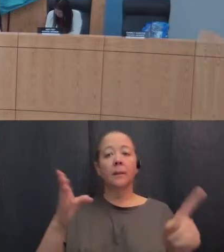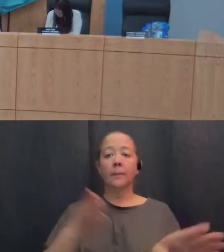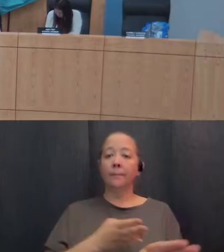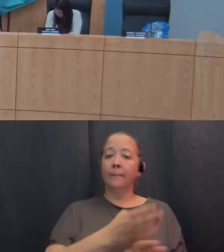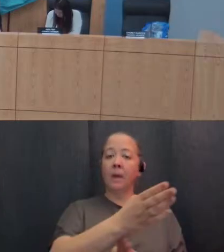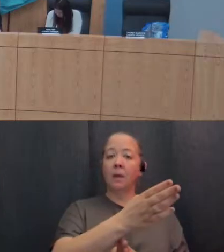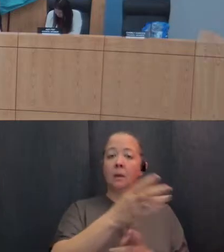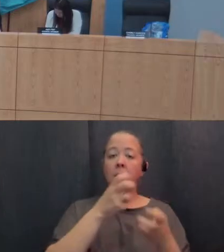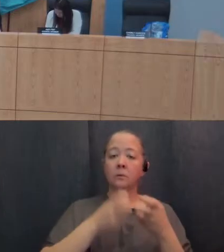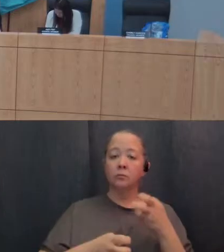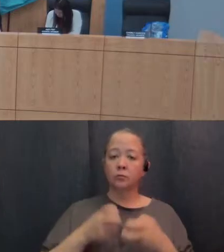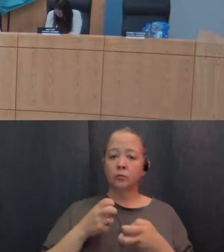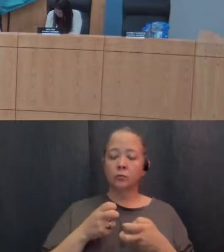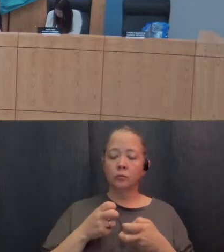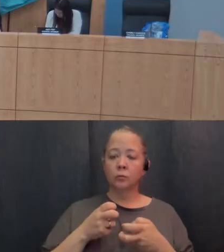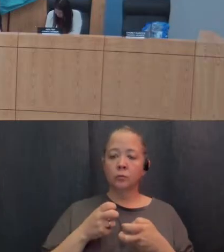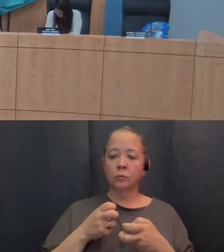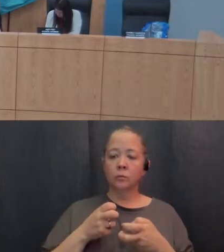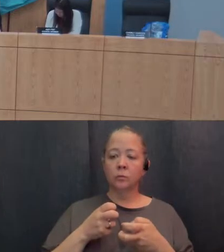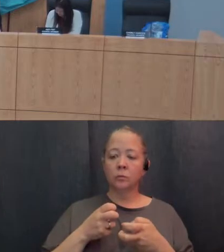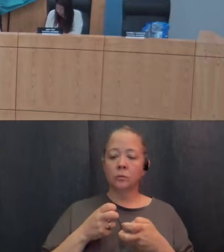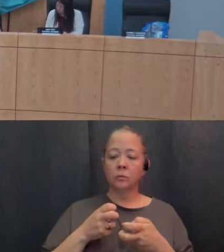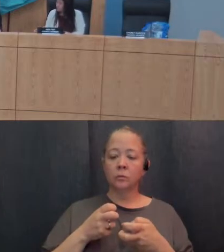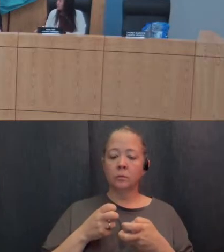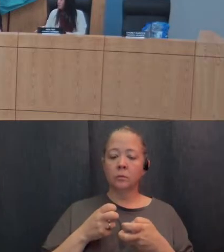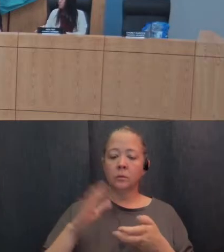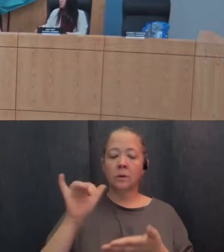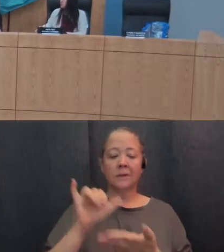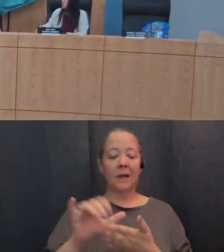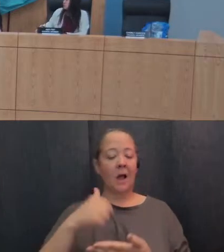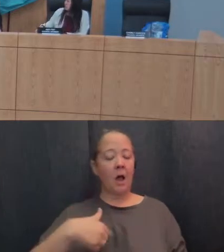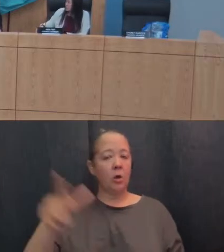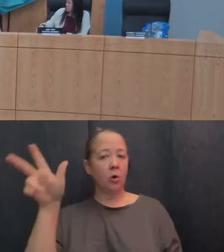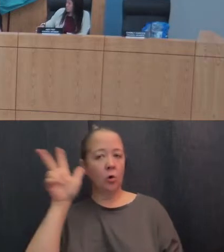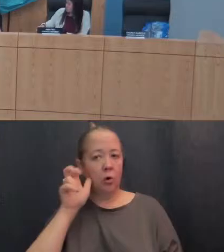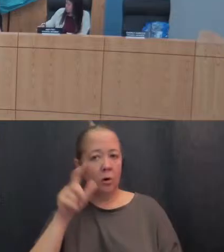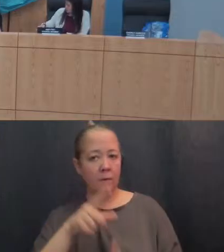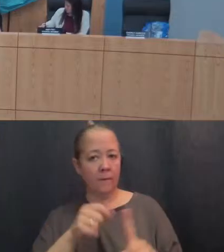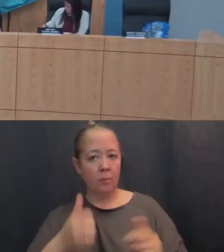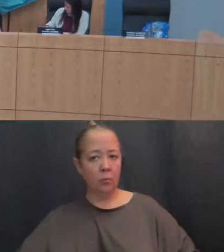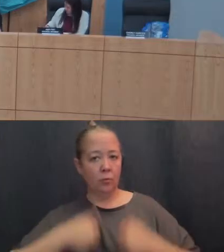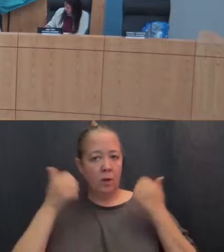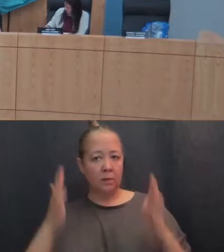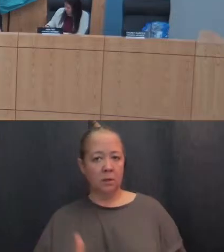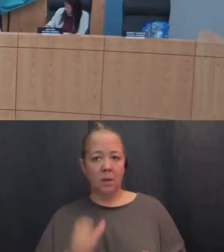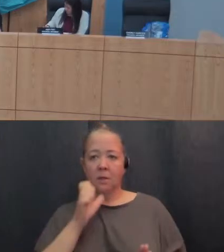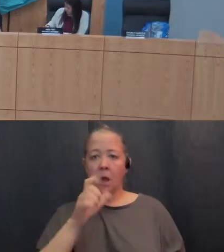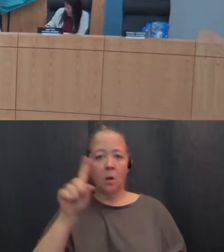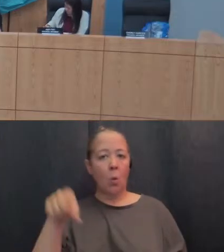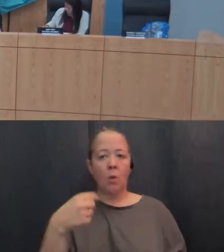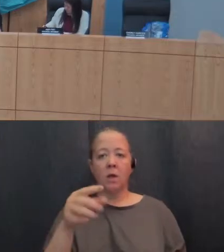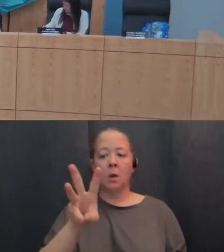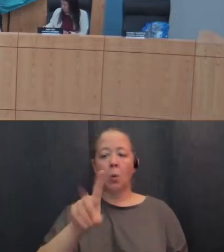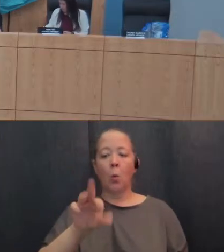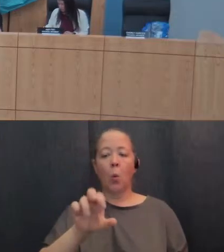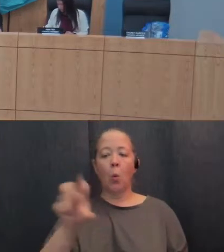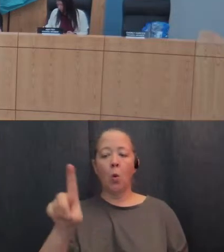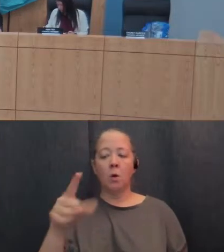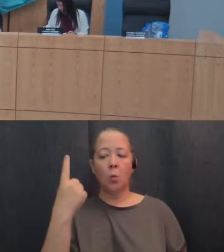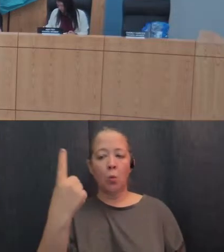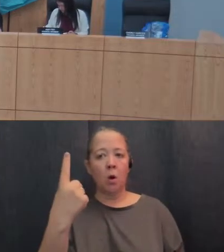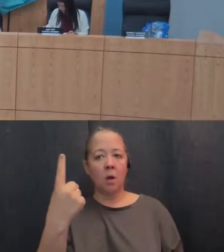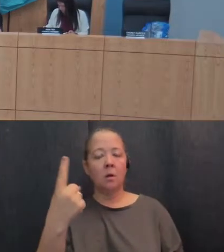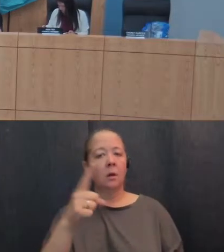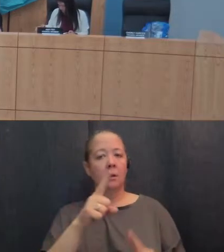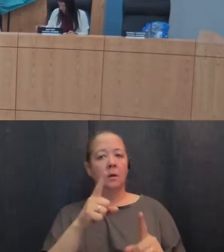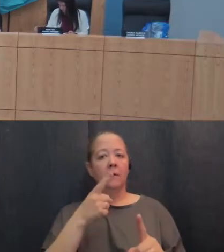that was heard to me from the residents, not just in Ward 1, but talking to people, was public safety. And that's